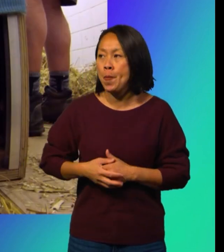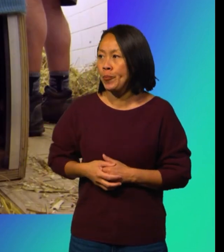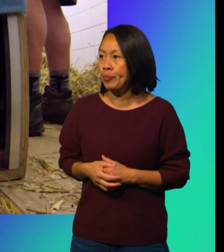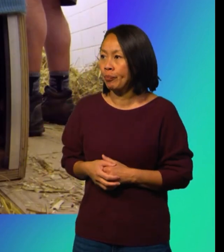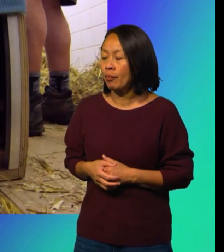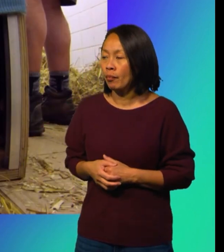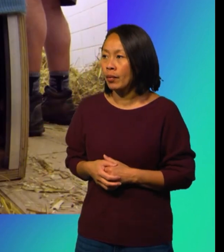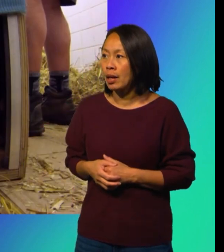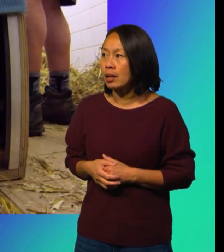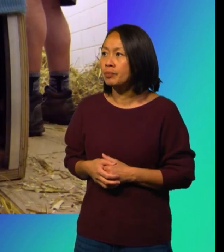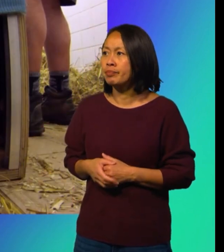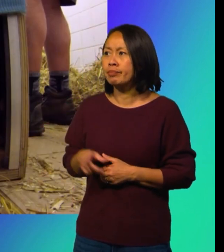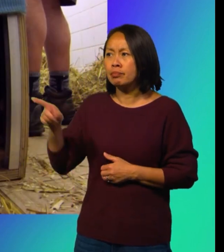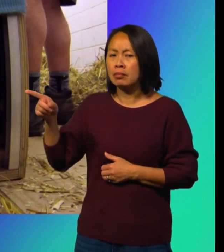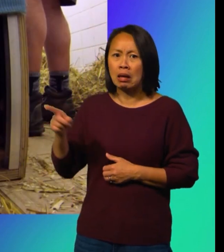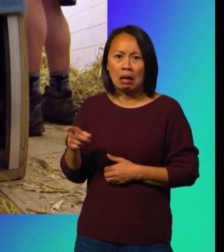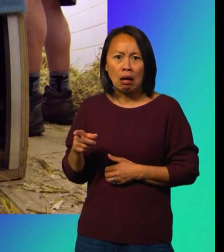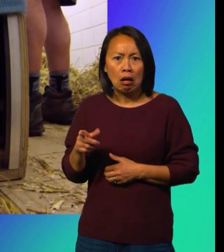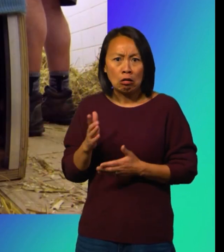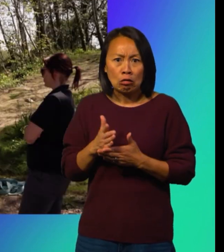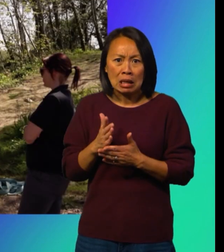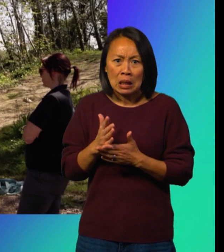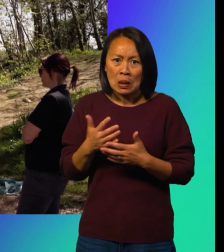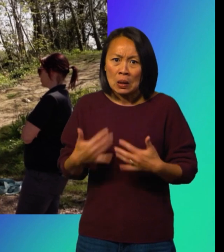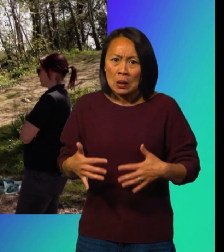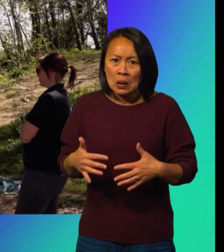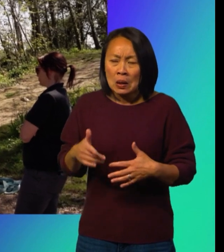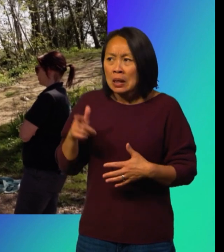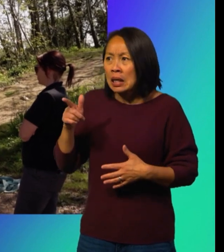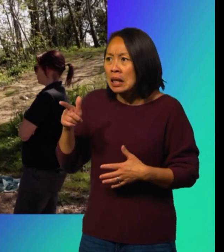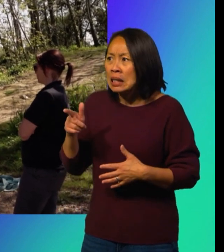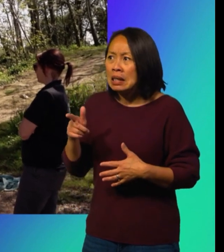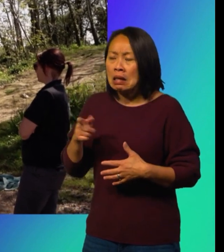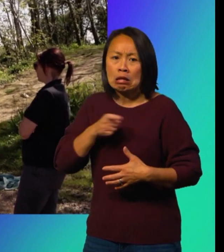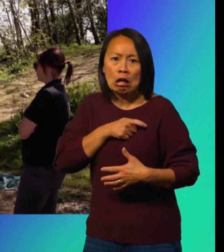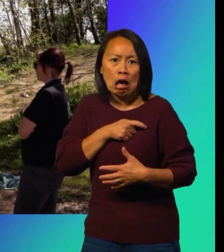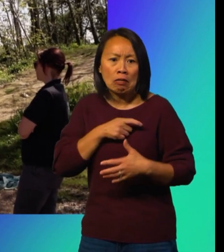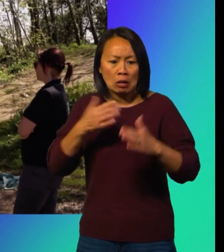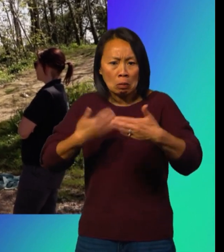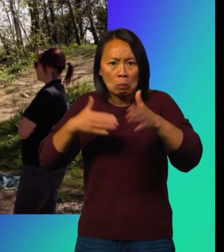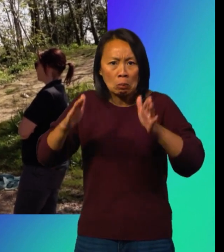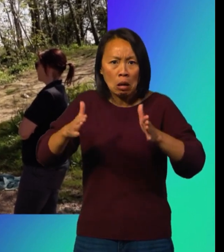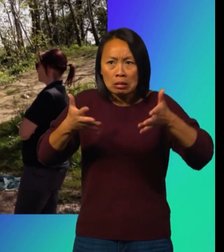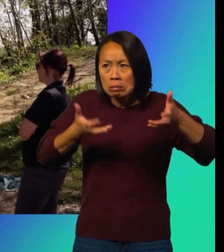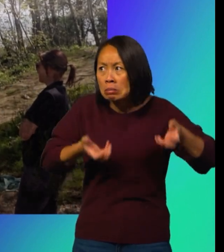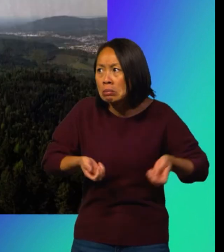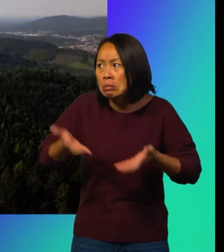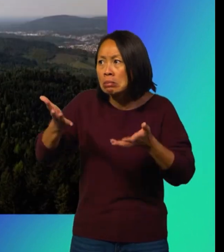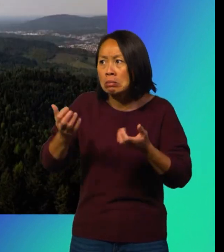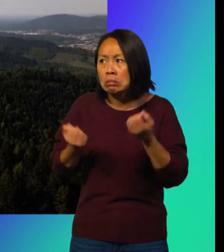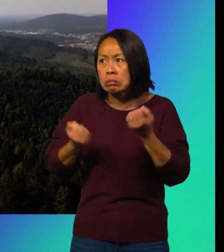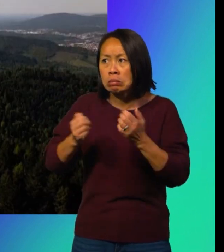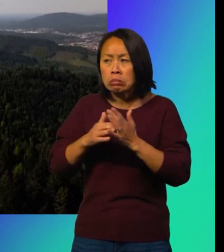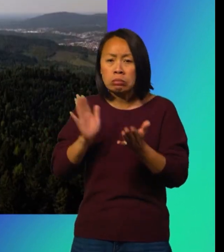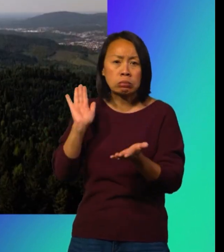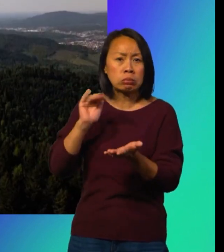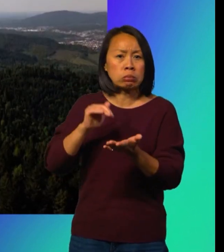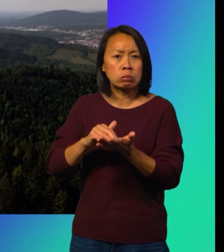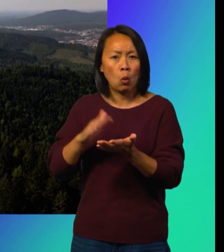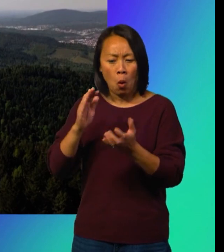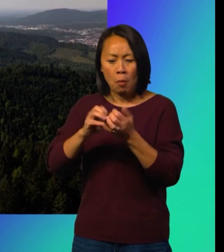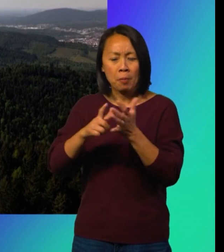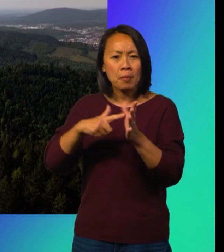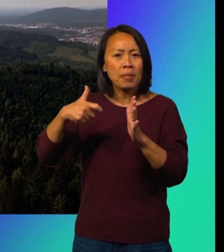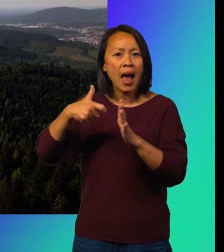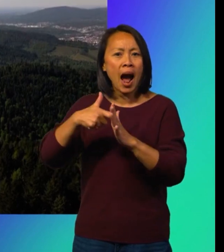slightly nervous Kitten was boxed up and loaded onto a truck, bound for the beautiful Black Forest in southwest